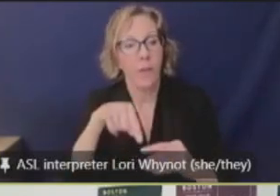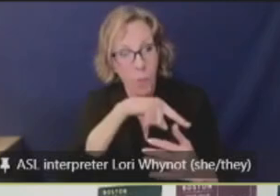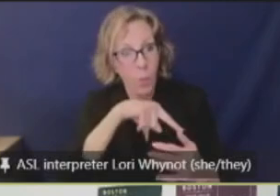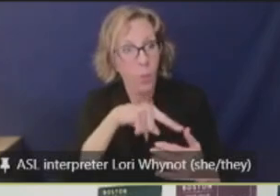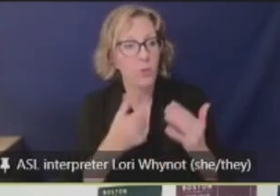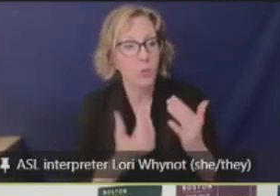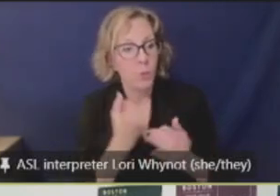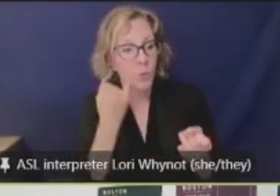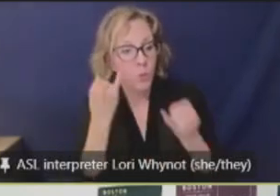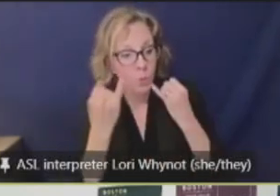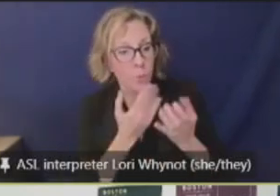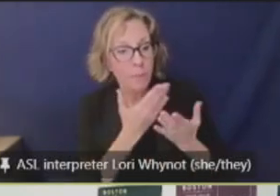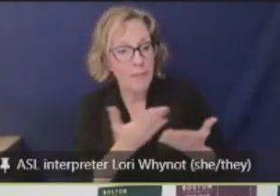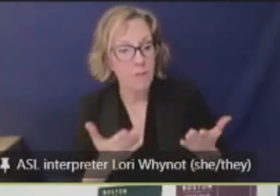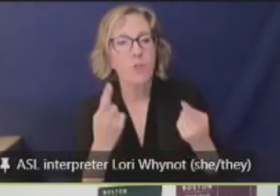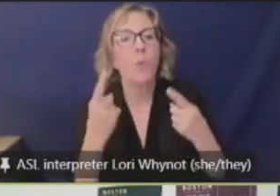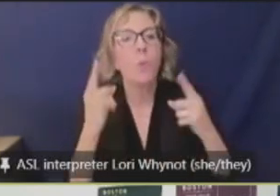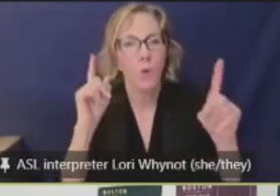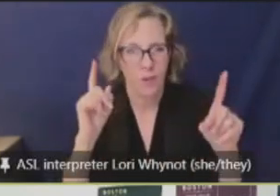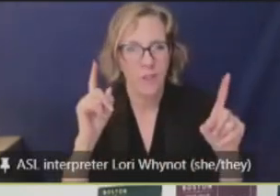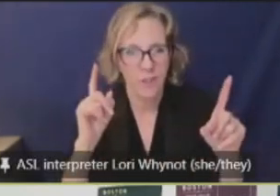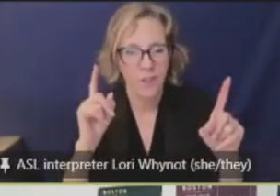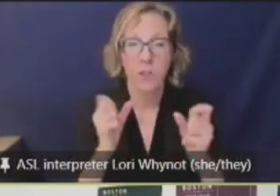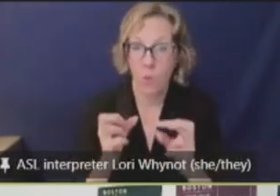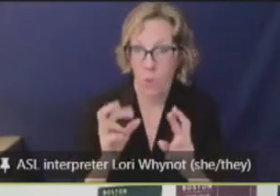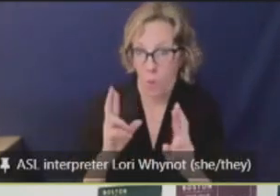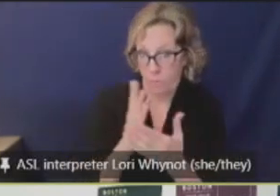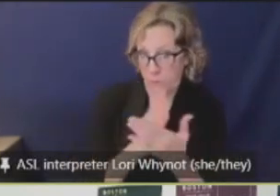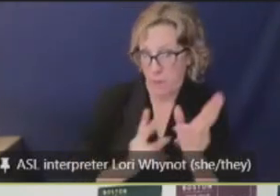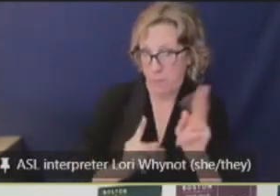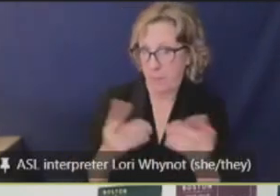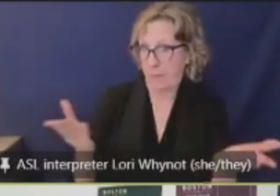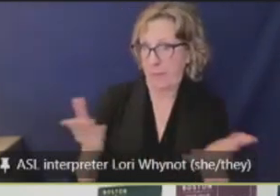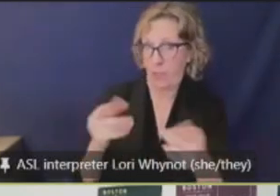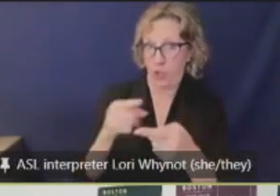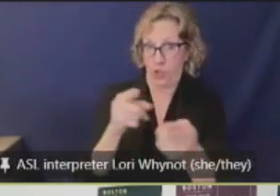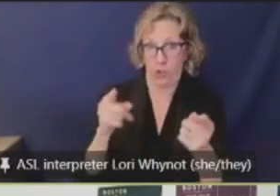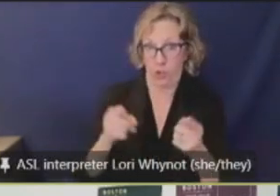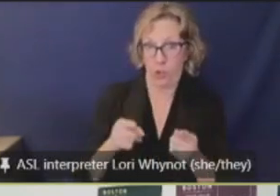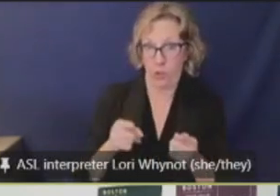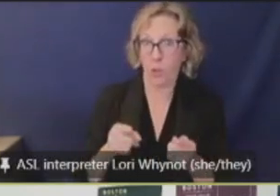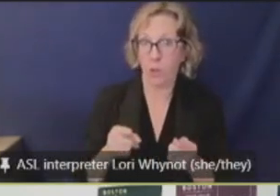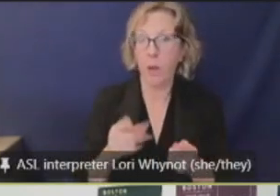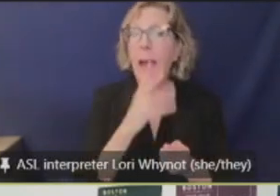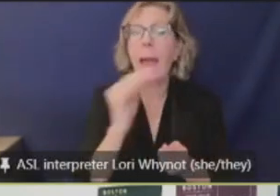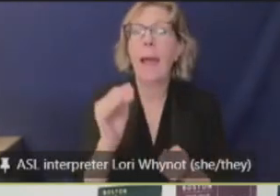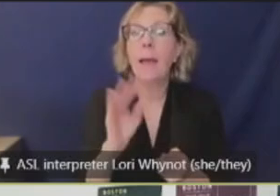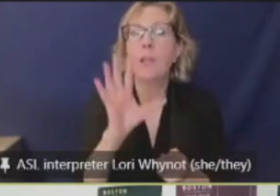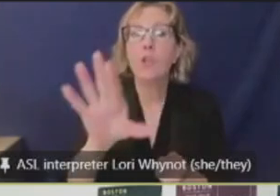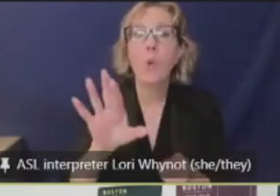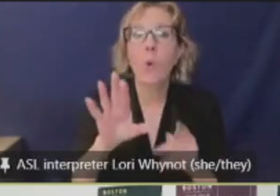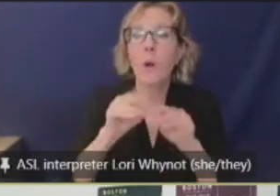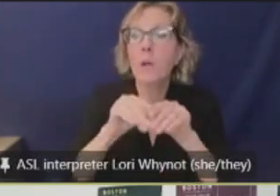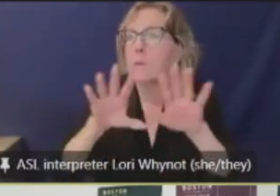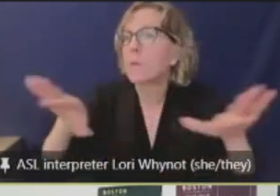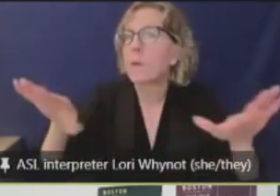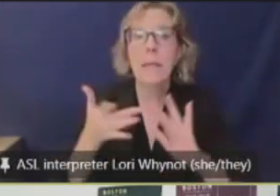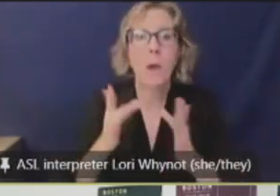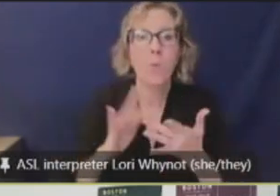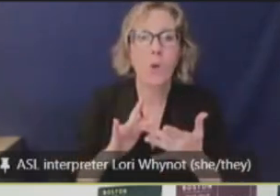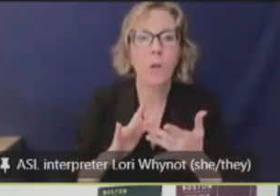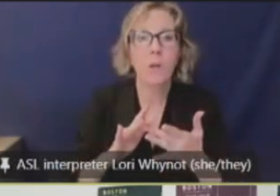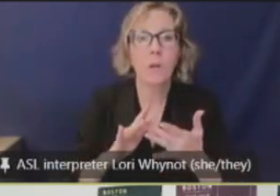to hopefully some of the people in this room, but hopefully you can also get out the words to other people that to help